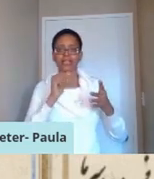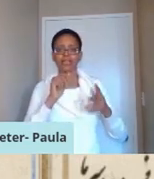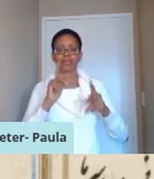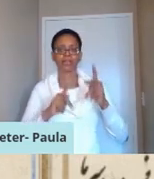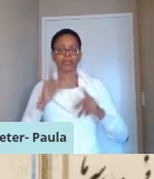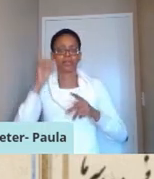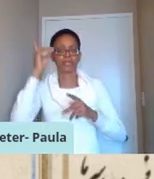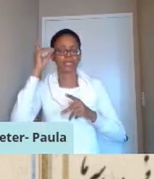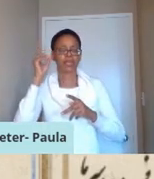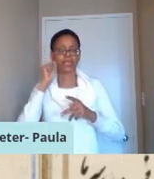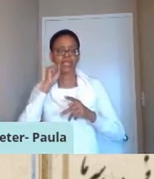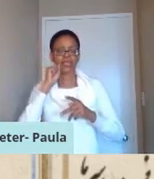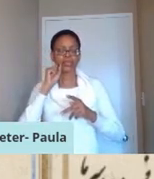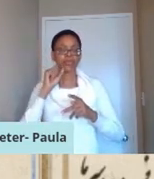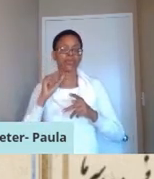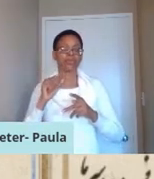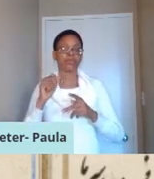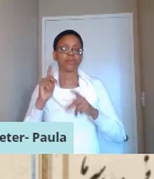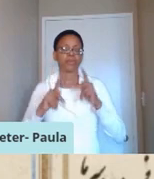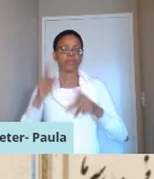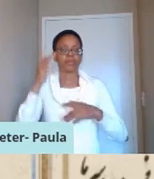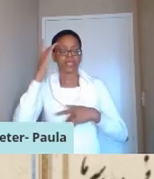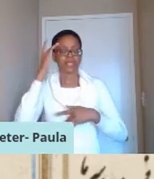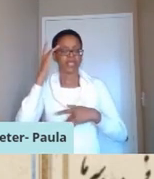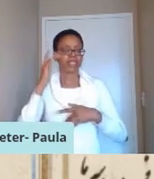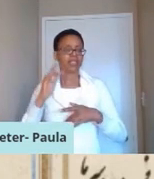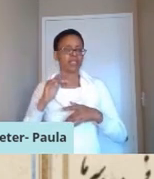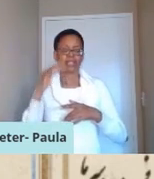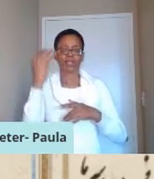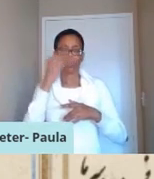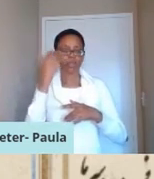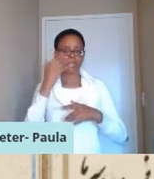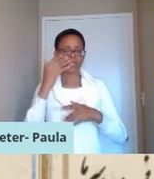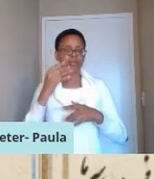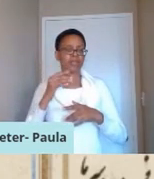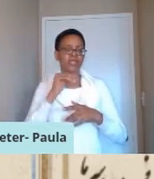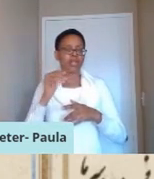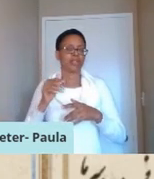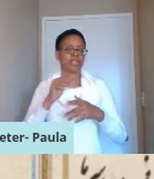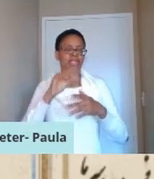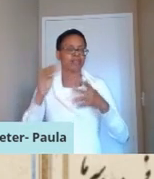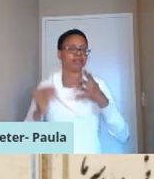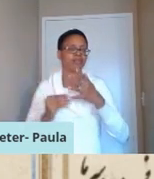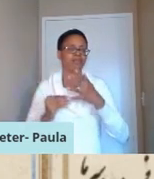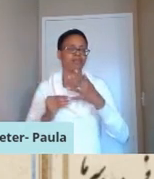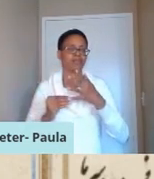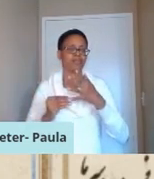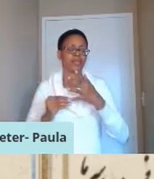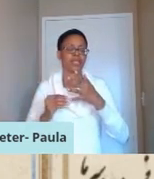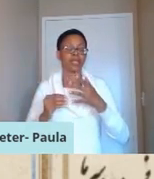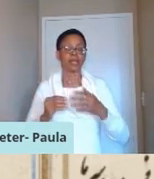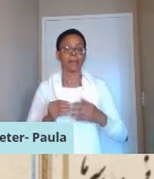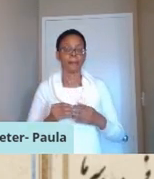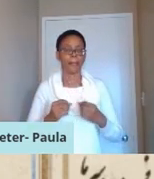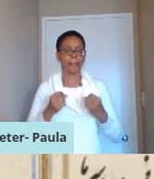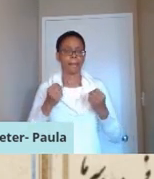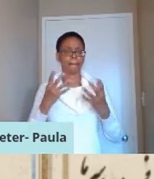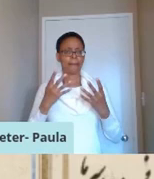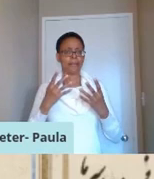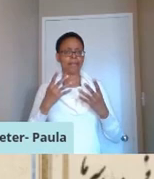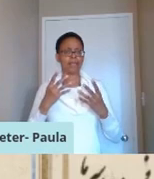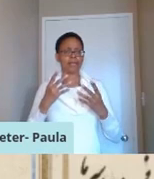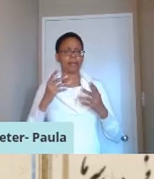Down syndrome, cerebral palsy, and autism. And that shocked many people, many